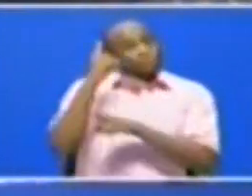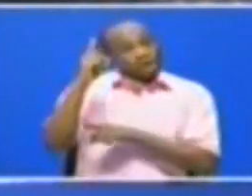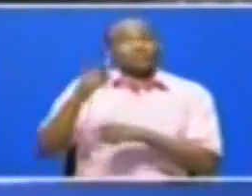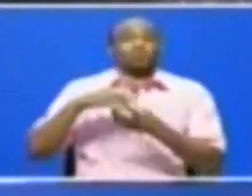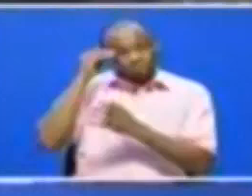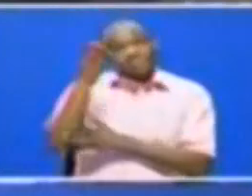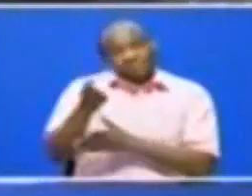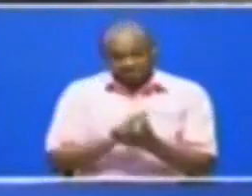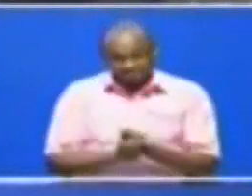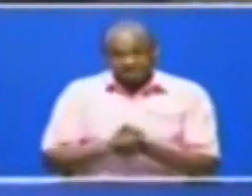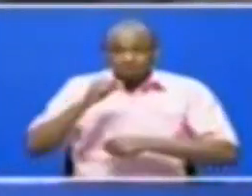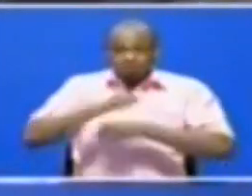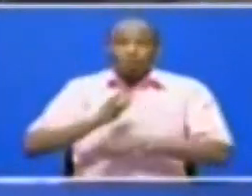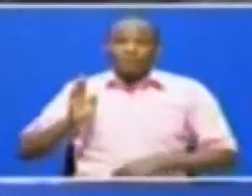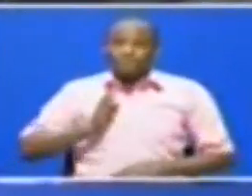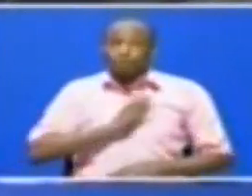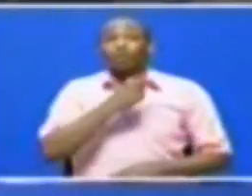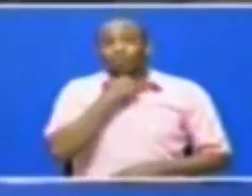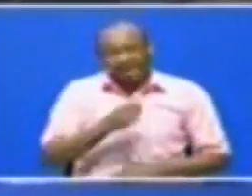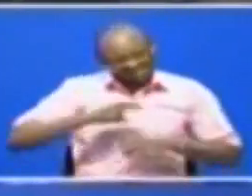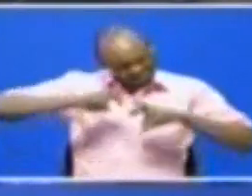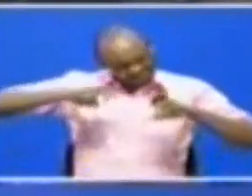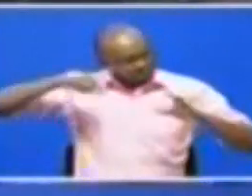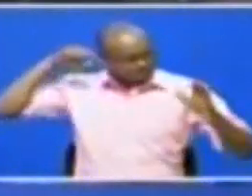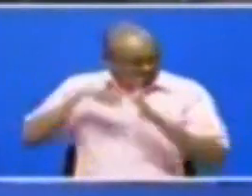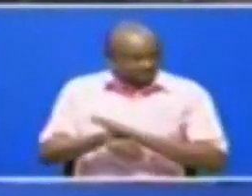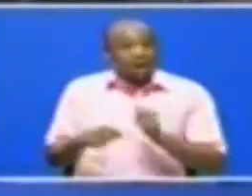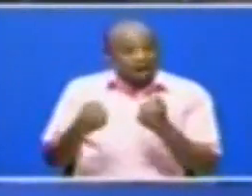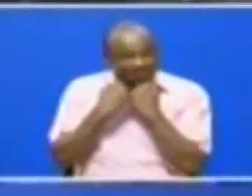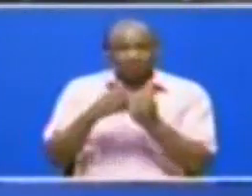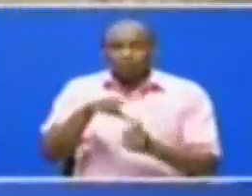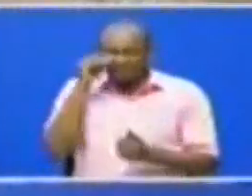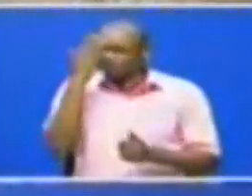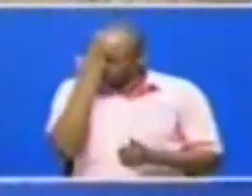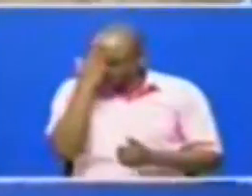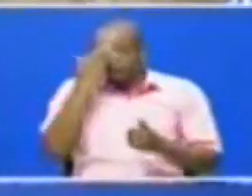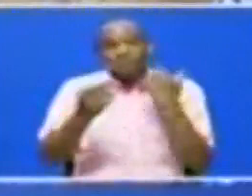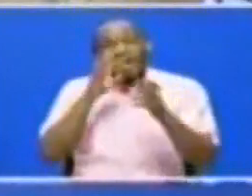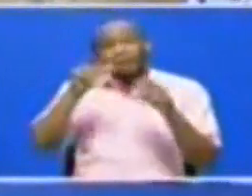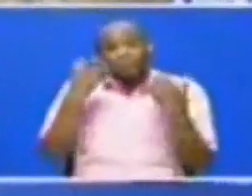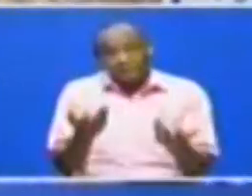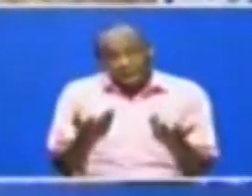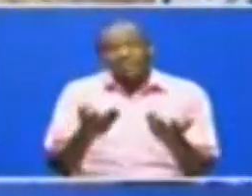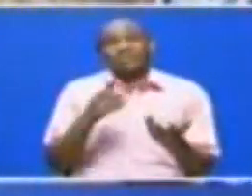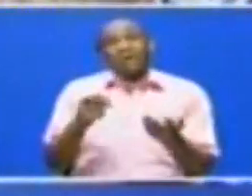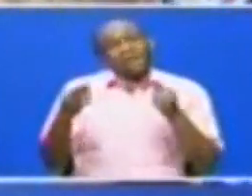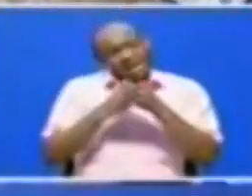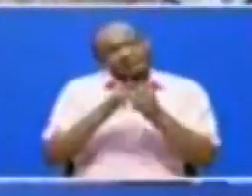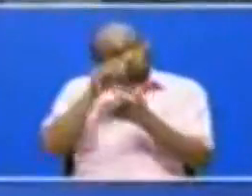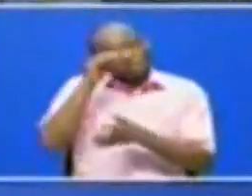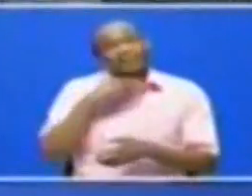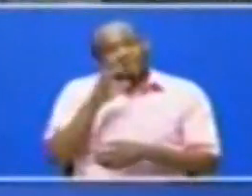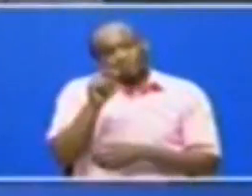students. The school's board now wants thorough investigations to be done to find the root cause of the fire that led to the loss of 8